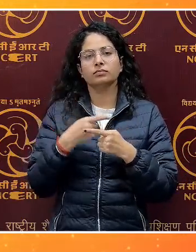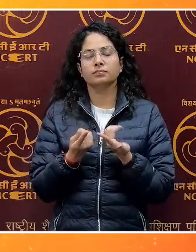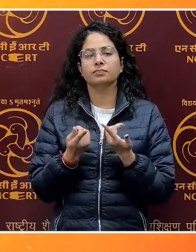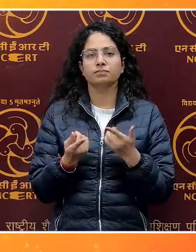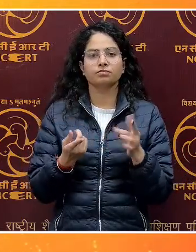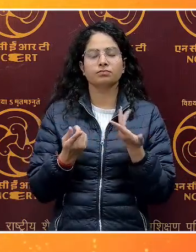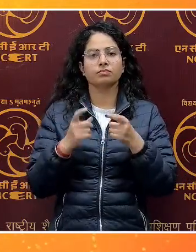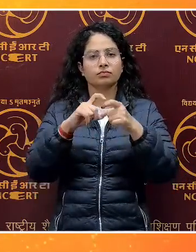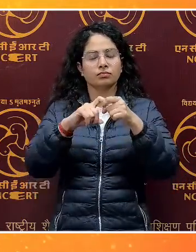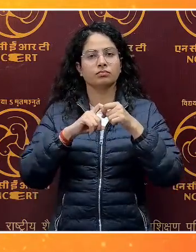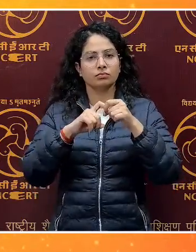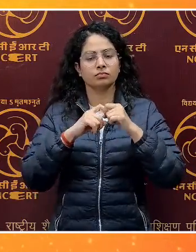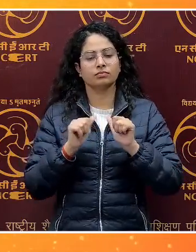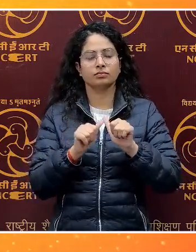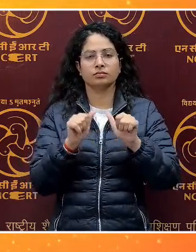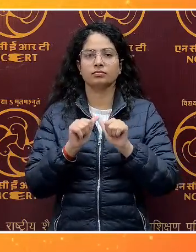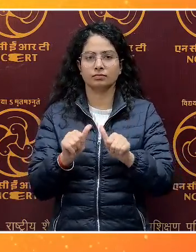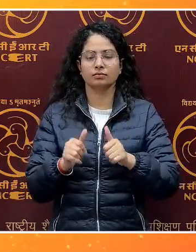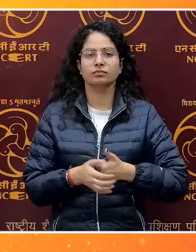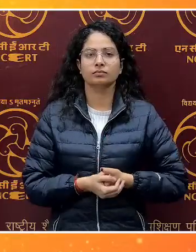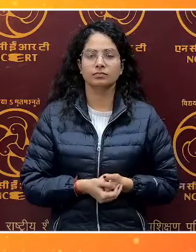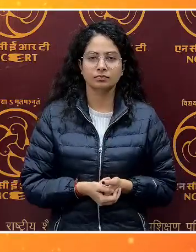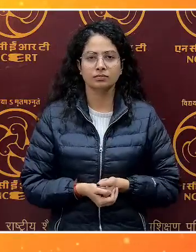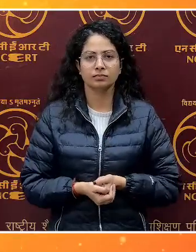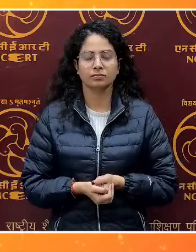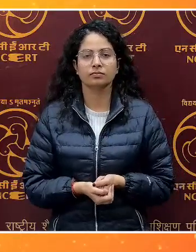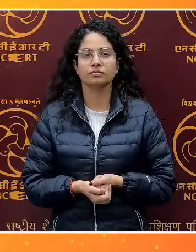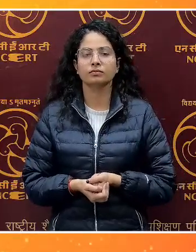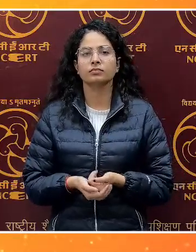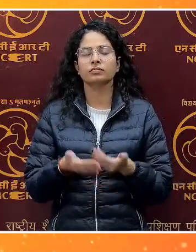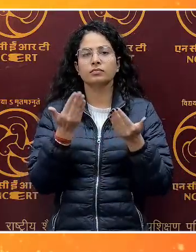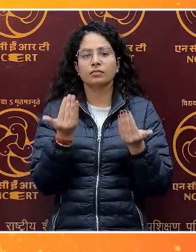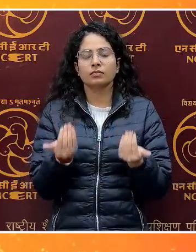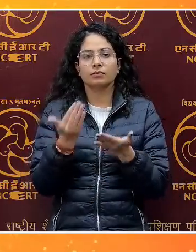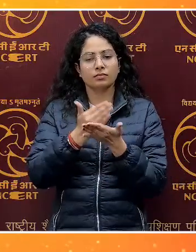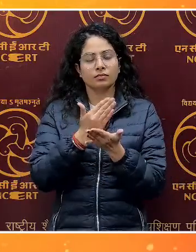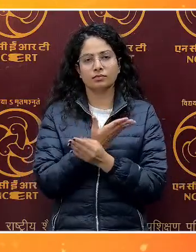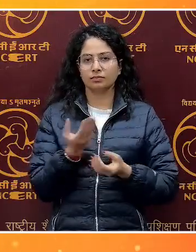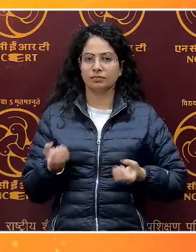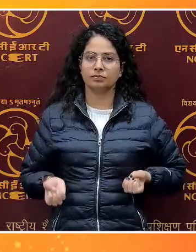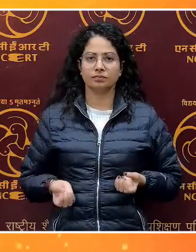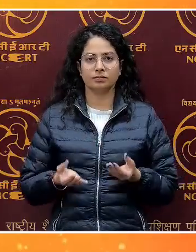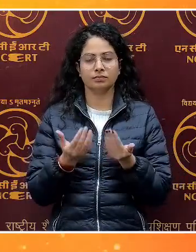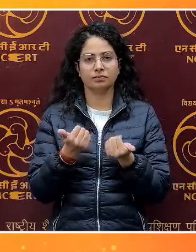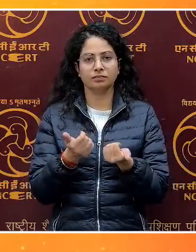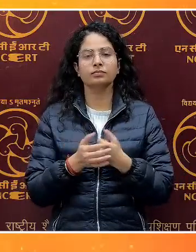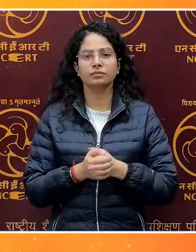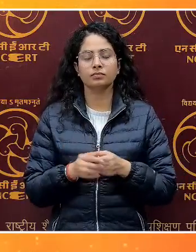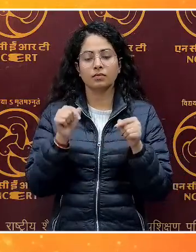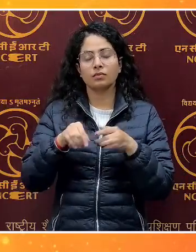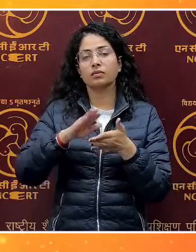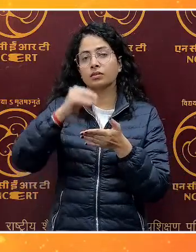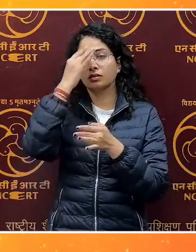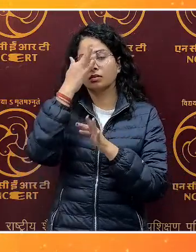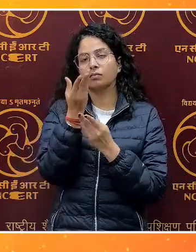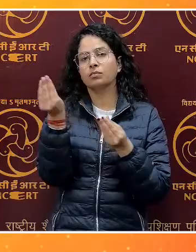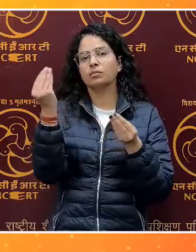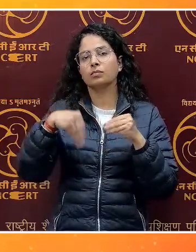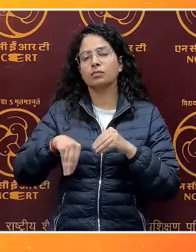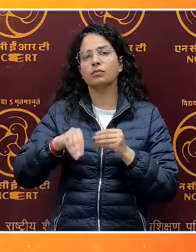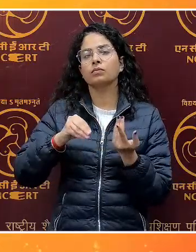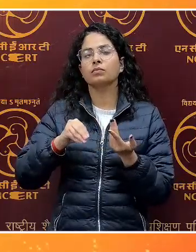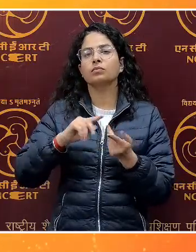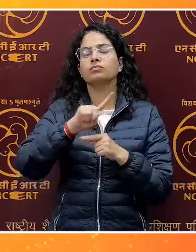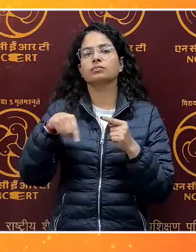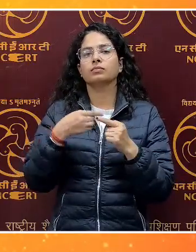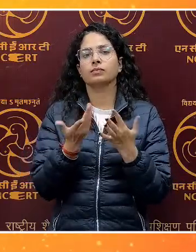to answer all your queries and doubts if you have any. So let's quickly start this particular session where we are going to learn more about